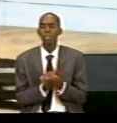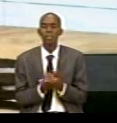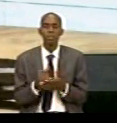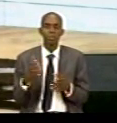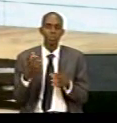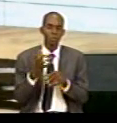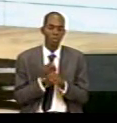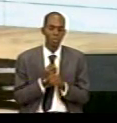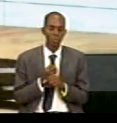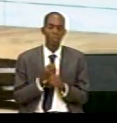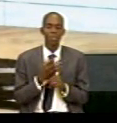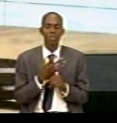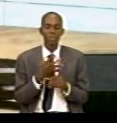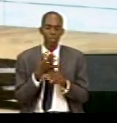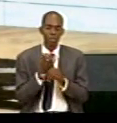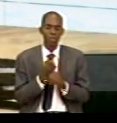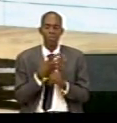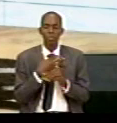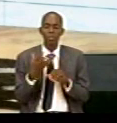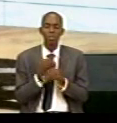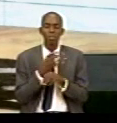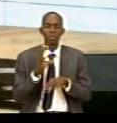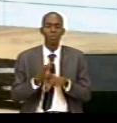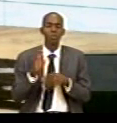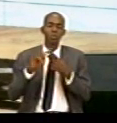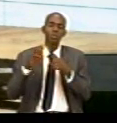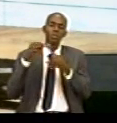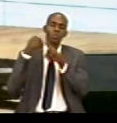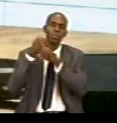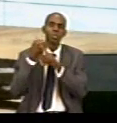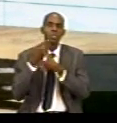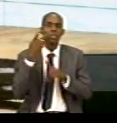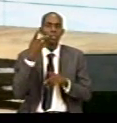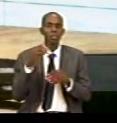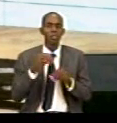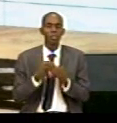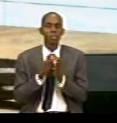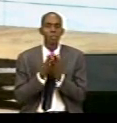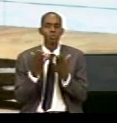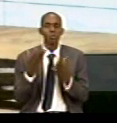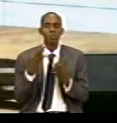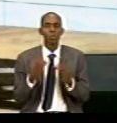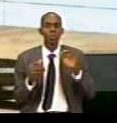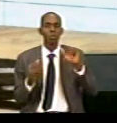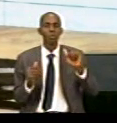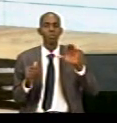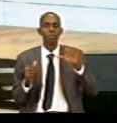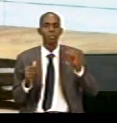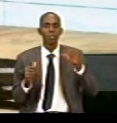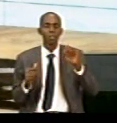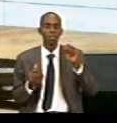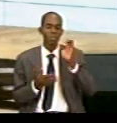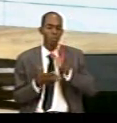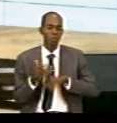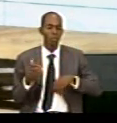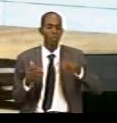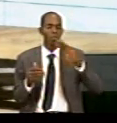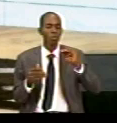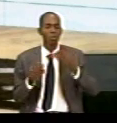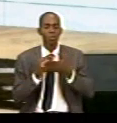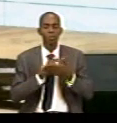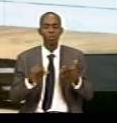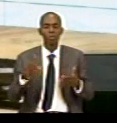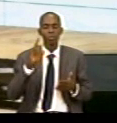unto himself. Acts chapter 14, we're looking at verse 1. Acts chapter 14, reading from